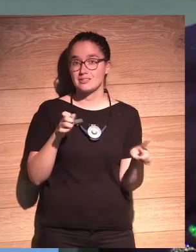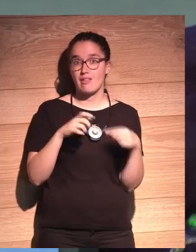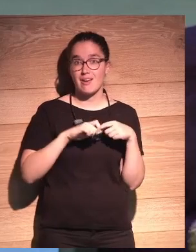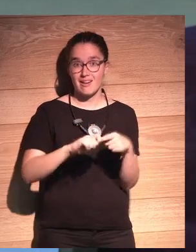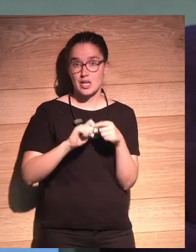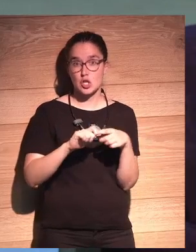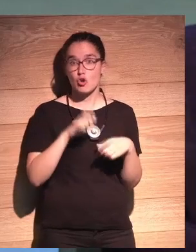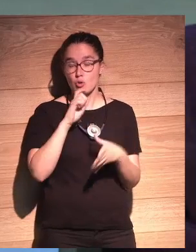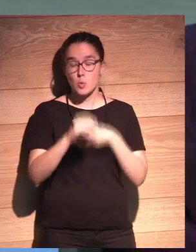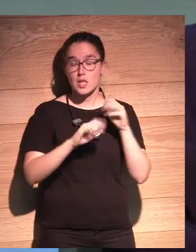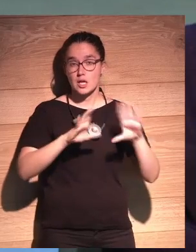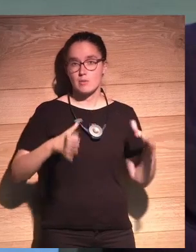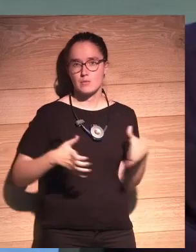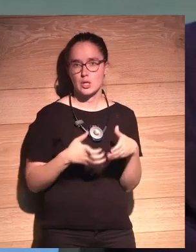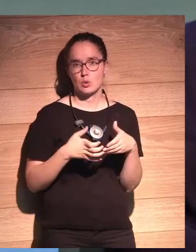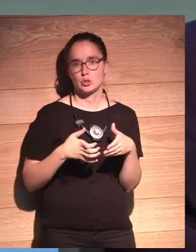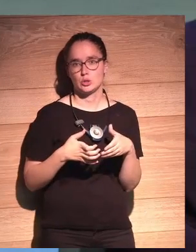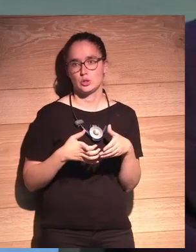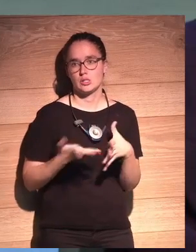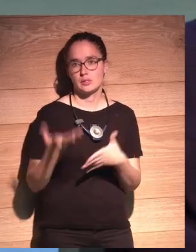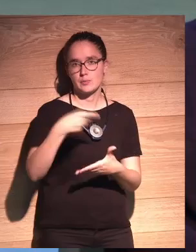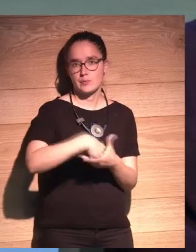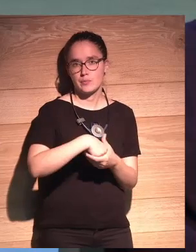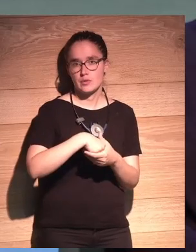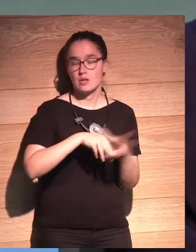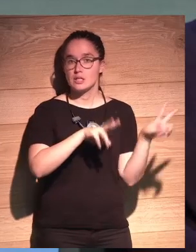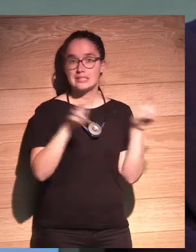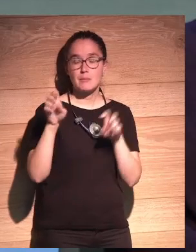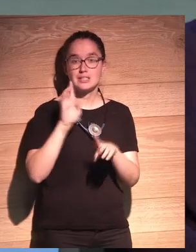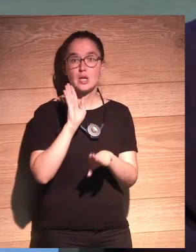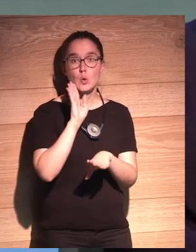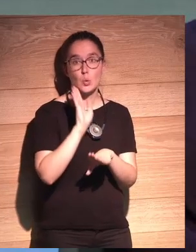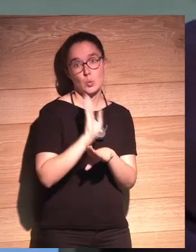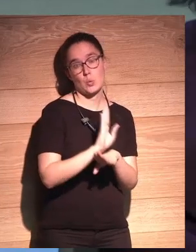we can create these cultural equipments from the gender perspective,